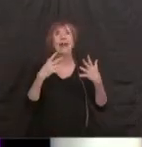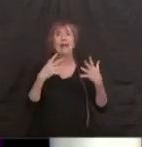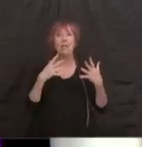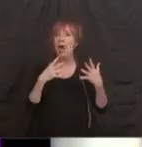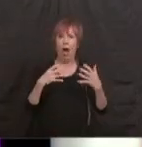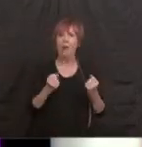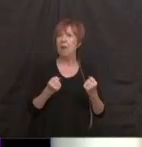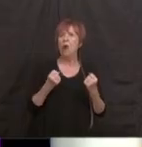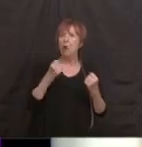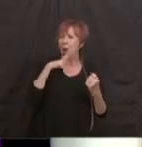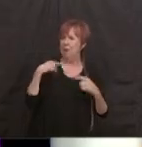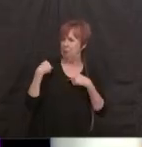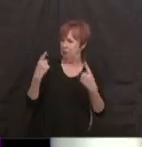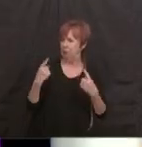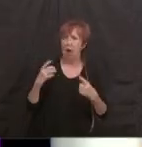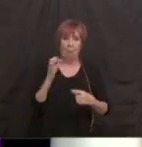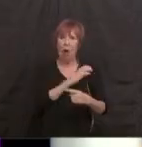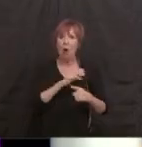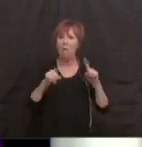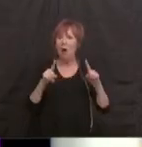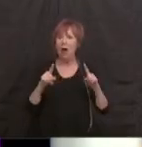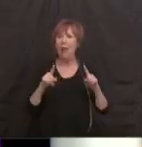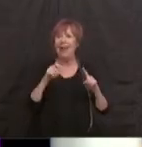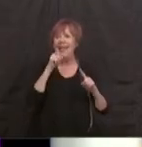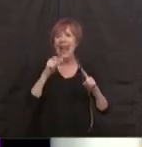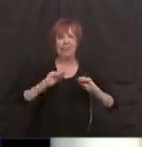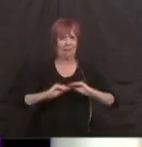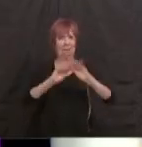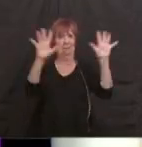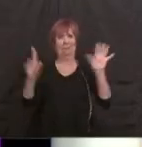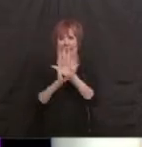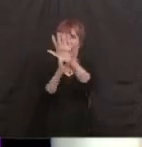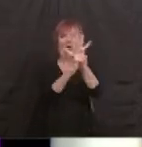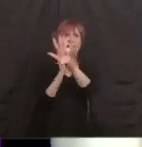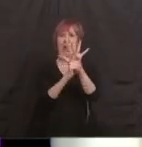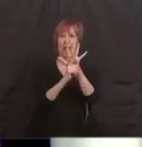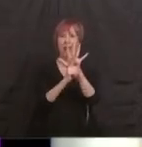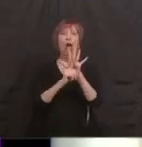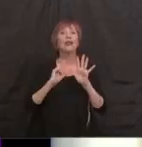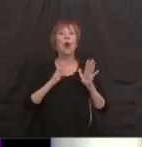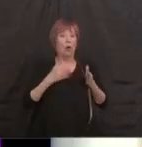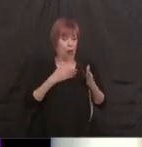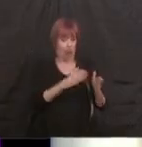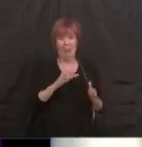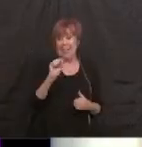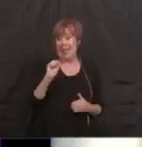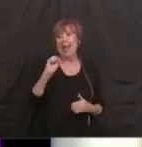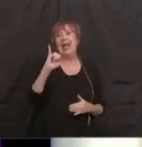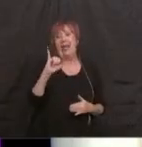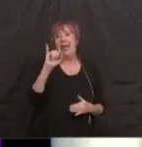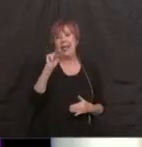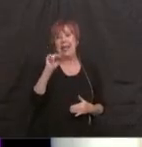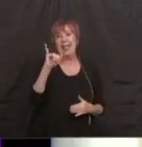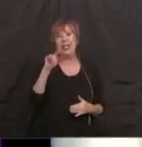been powerful, but we've been invisibilized. So the street initiative is something that will put us back on the map across the